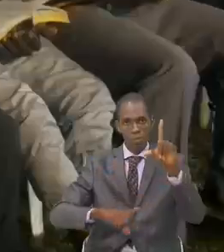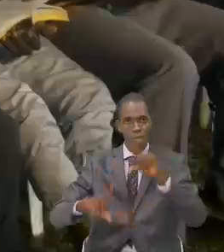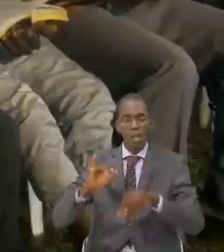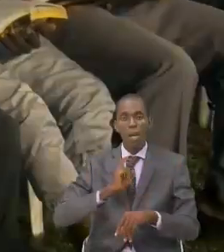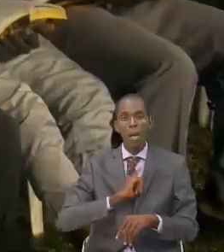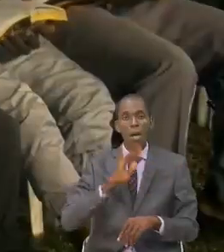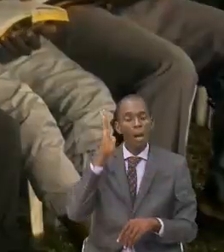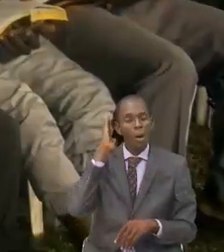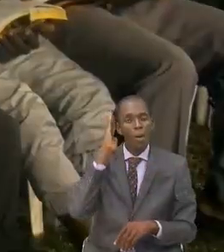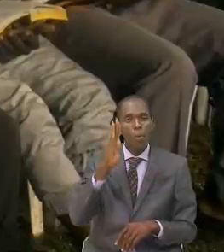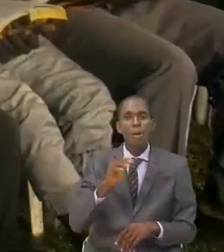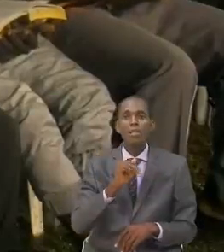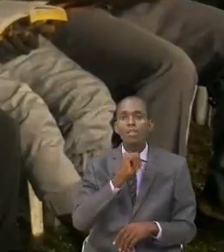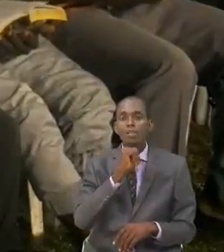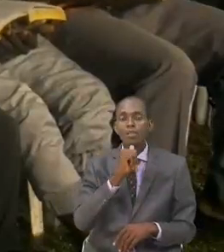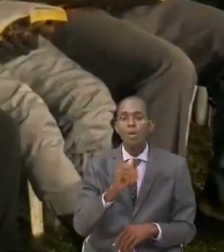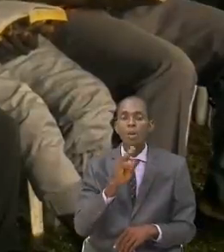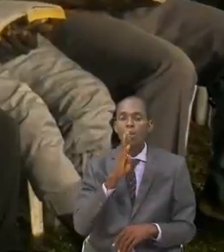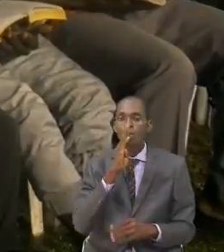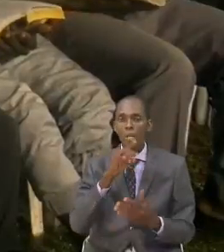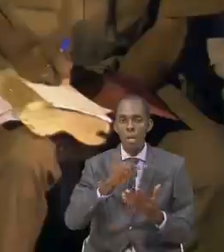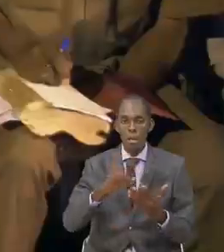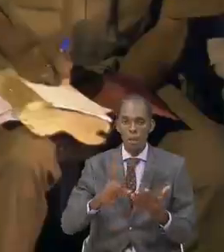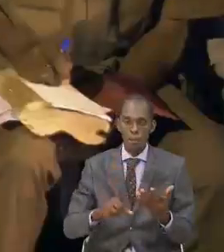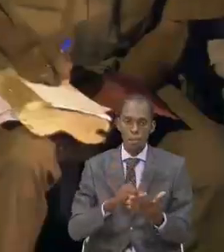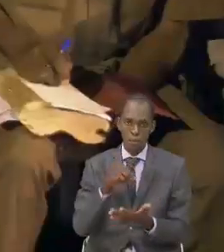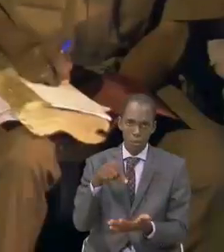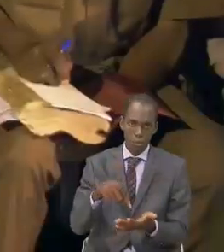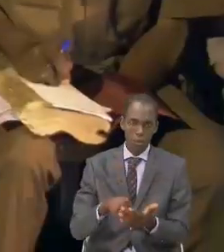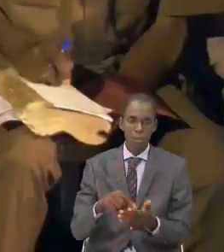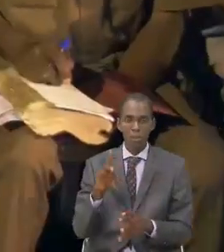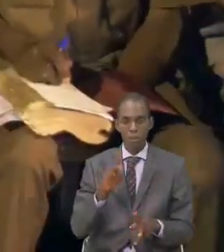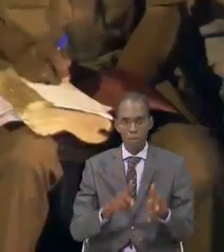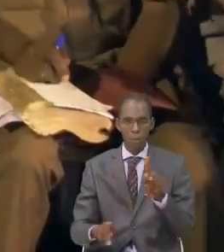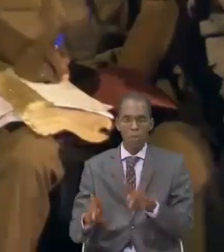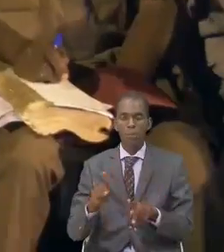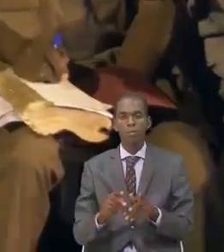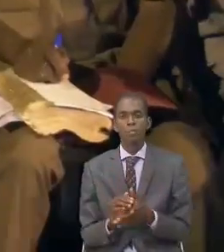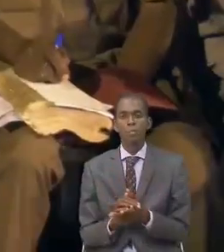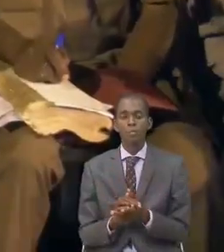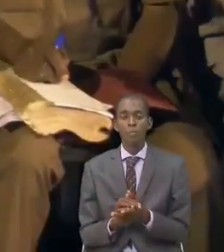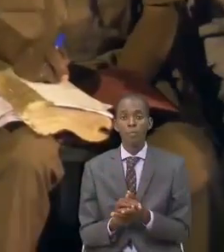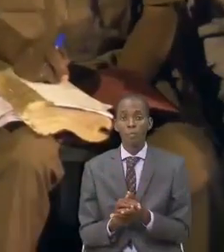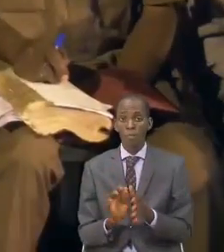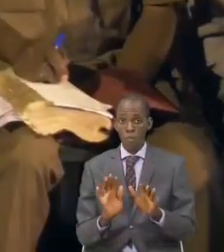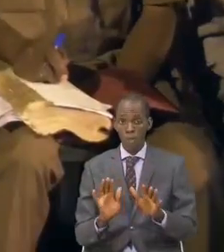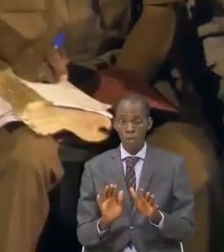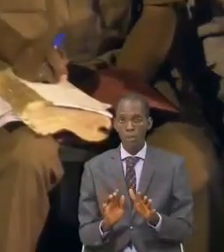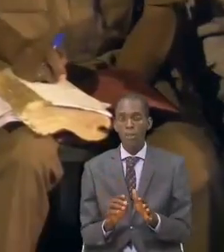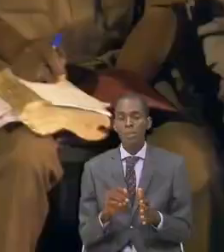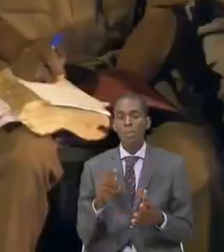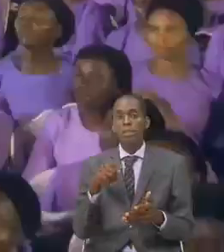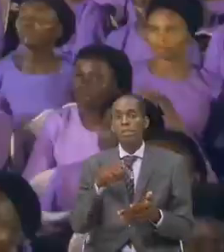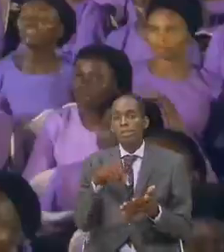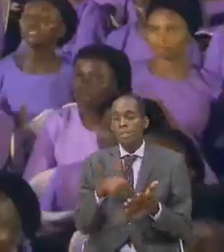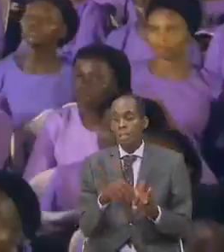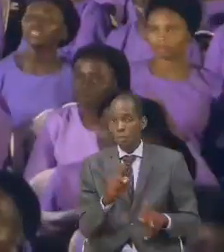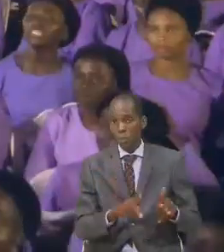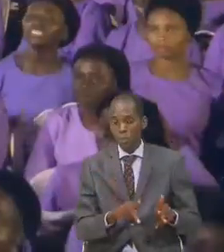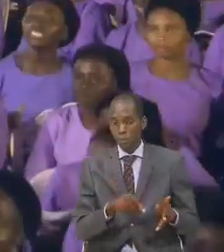category. I will not be in this category. Let me hear you. I will not be in this